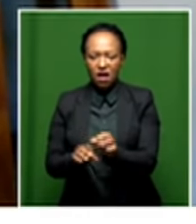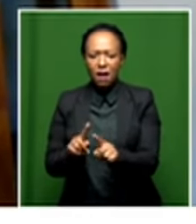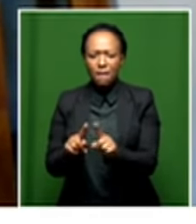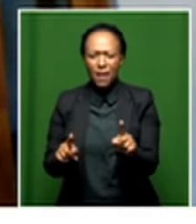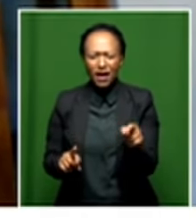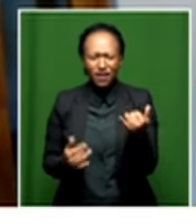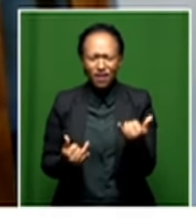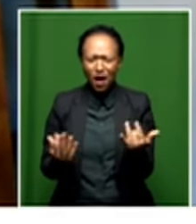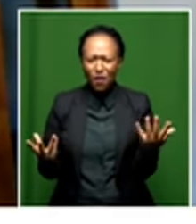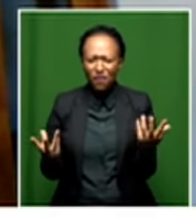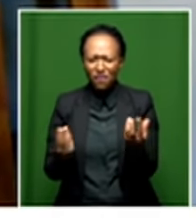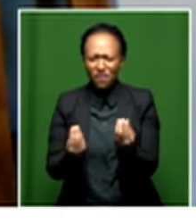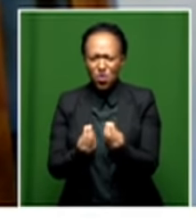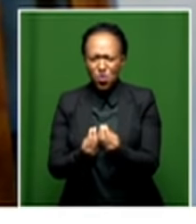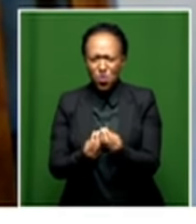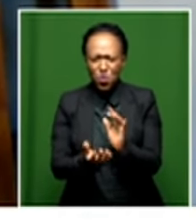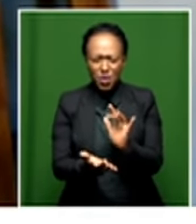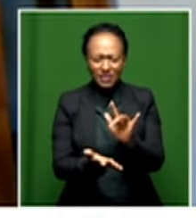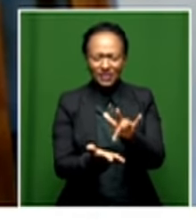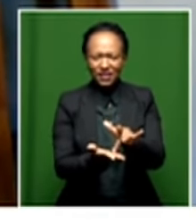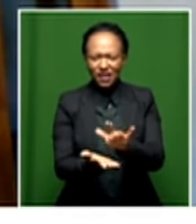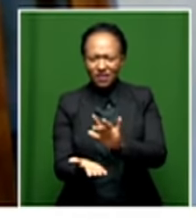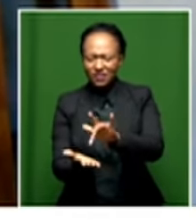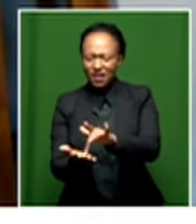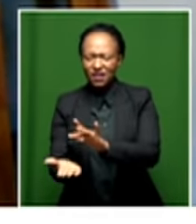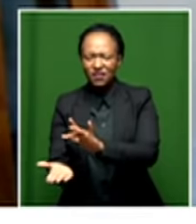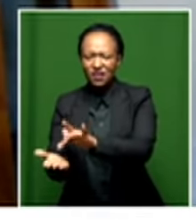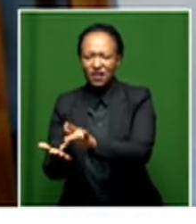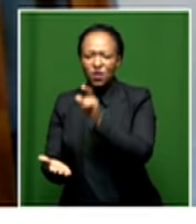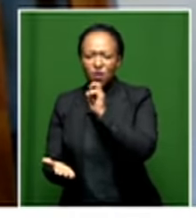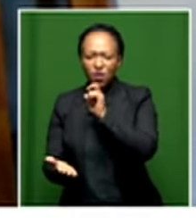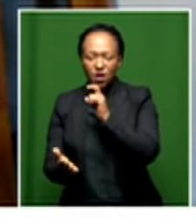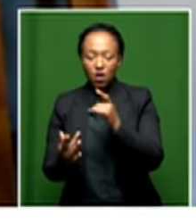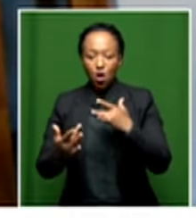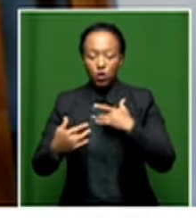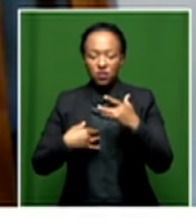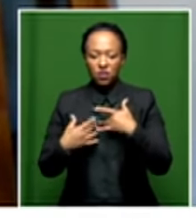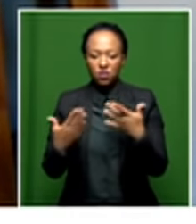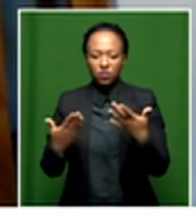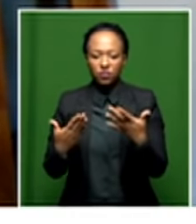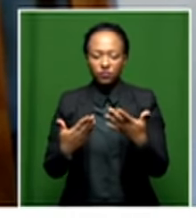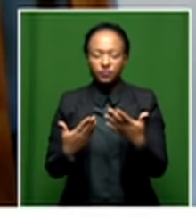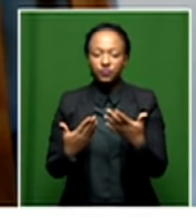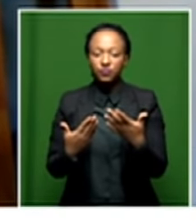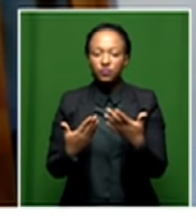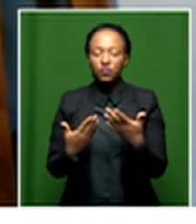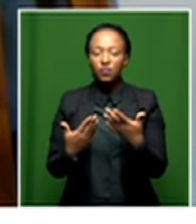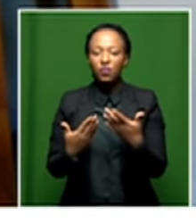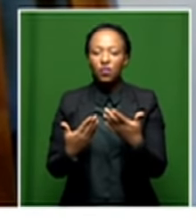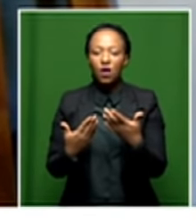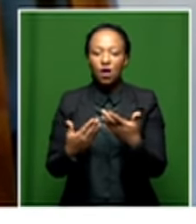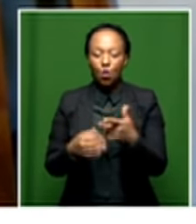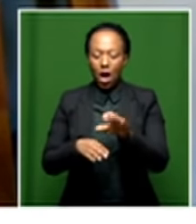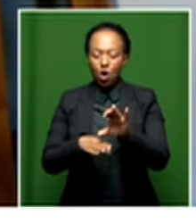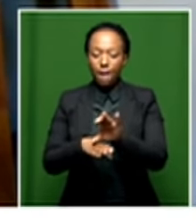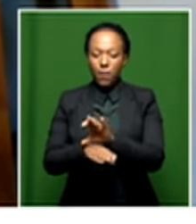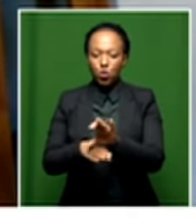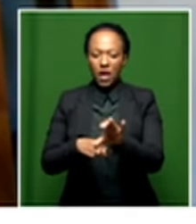number of sites we have started with. And then most concerning is the lack of computerized record